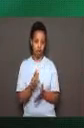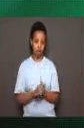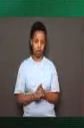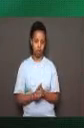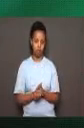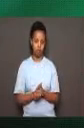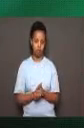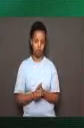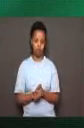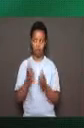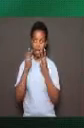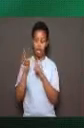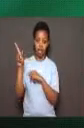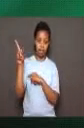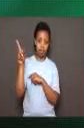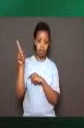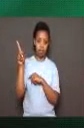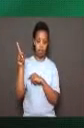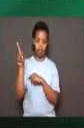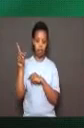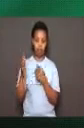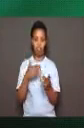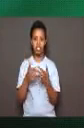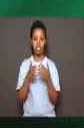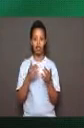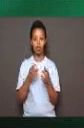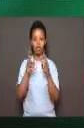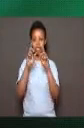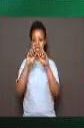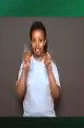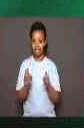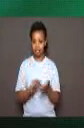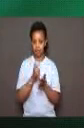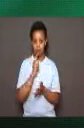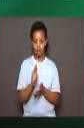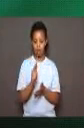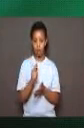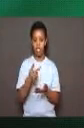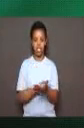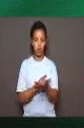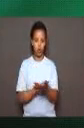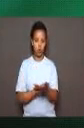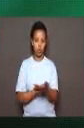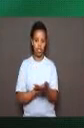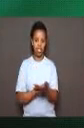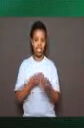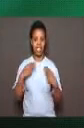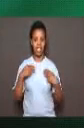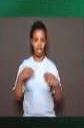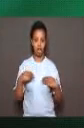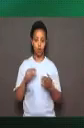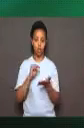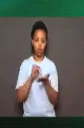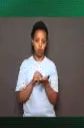If we look at a simplified version of the structure of a glucose molecule, we